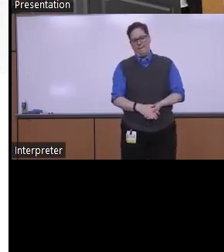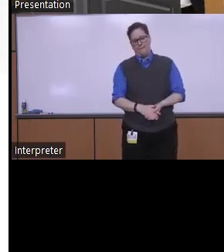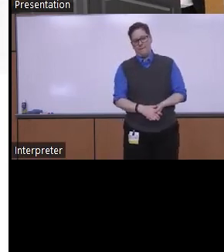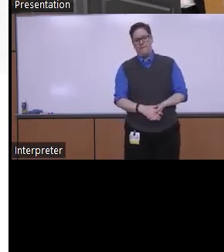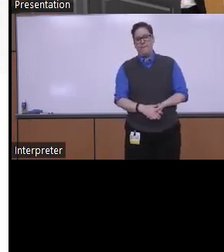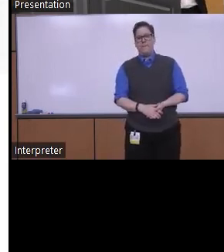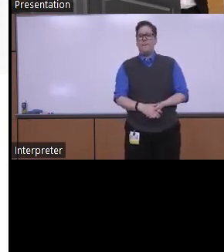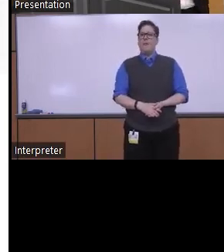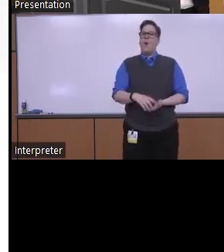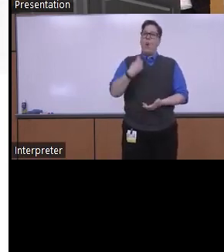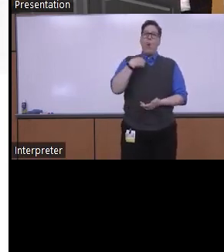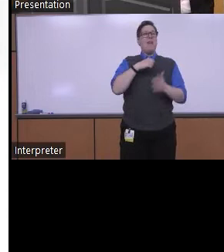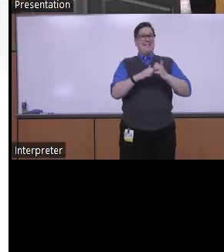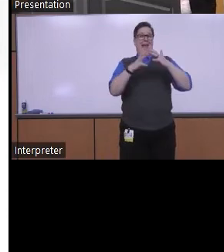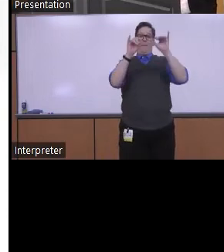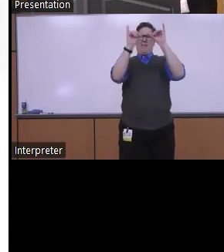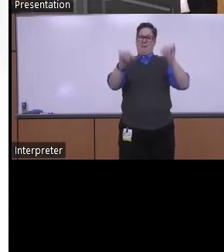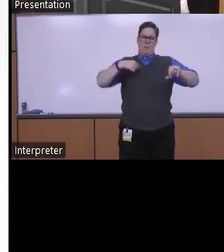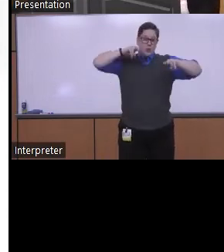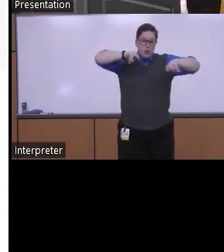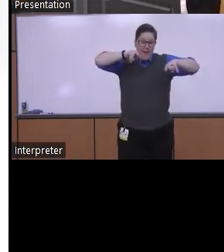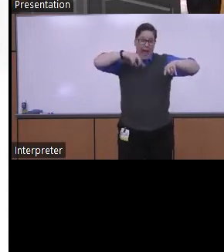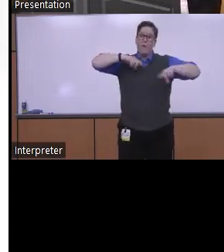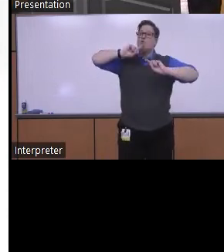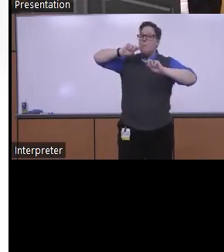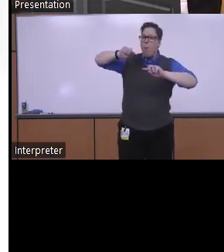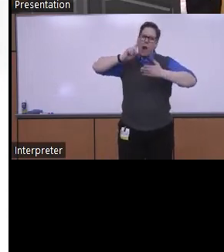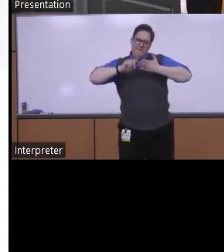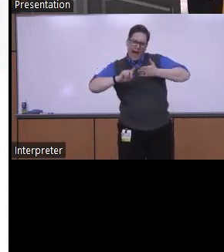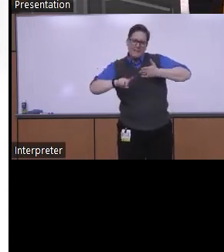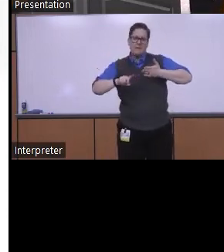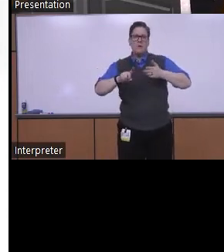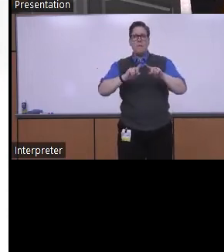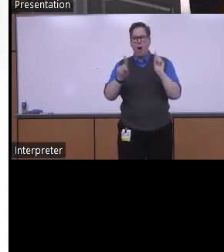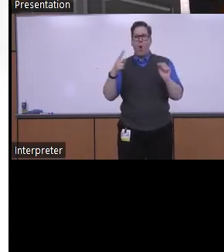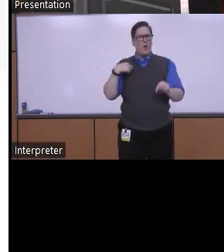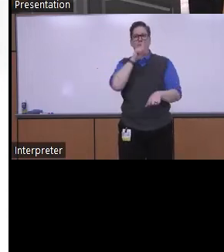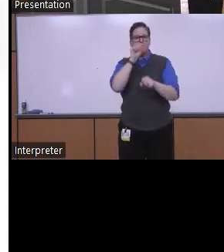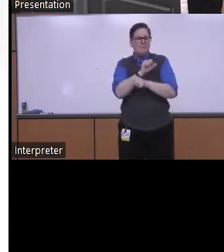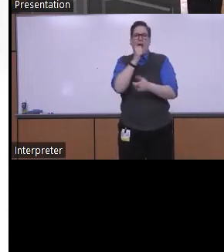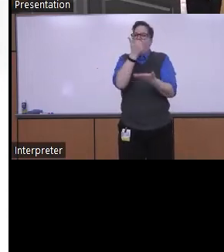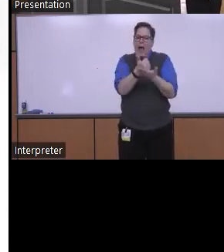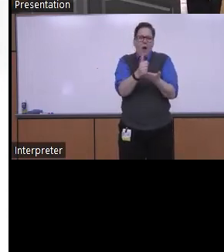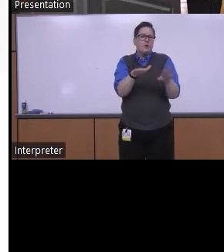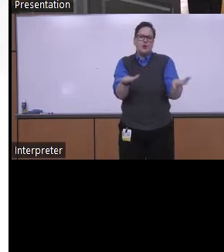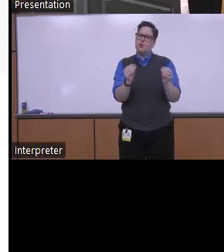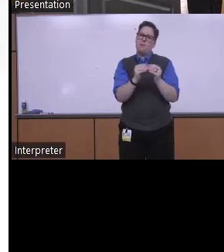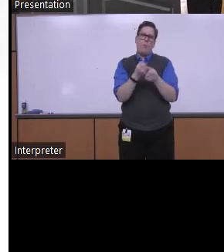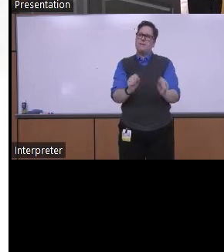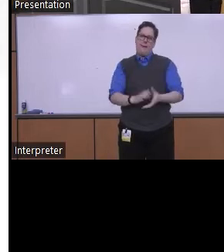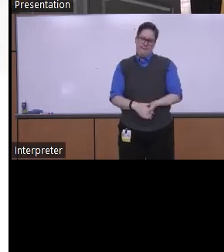that we've erected a complex system of surveillance, reporting, and investigation, but does not actually keep kids